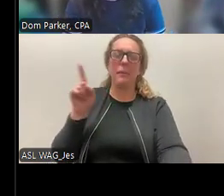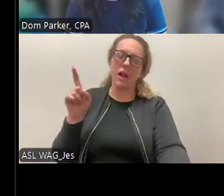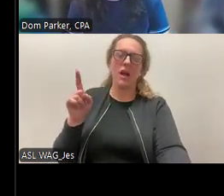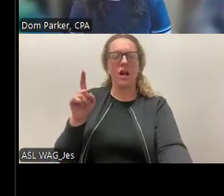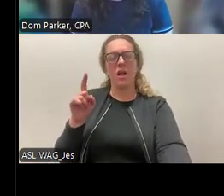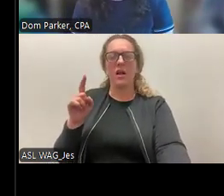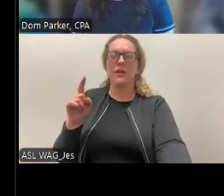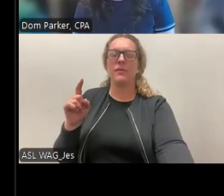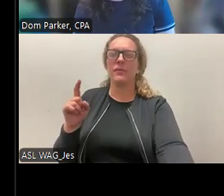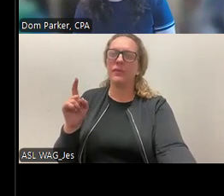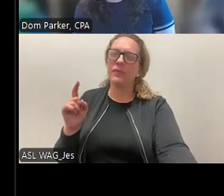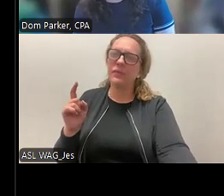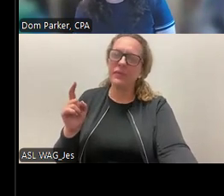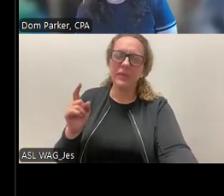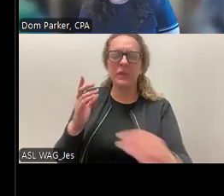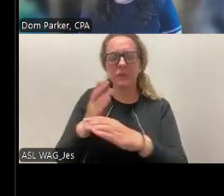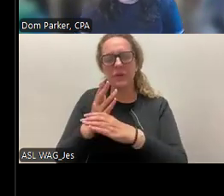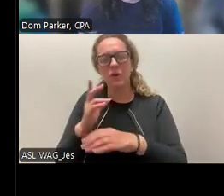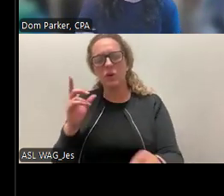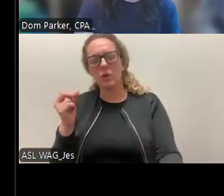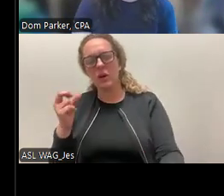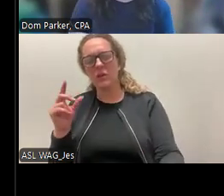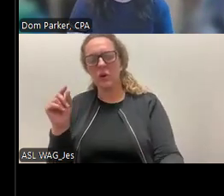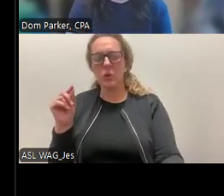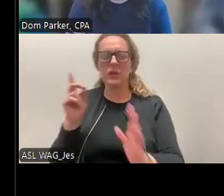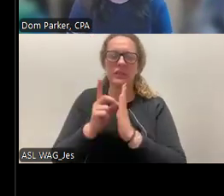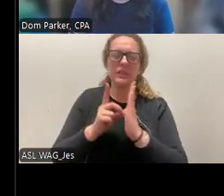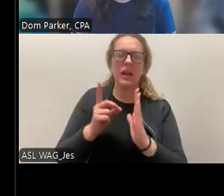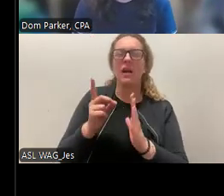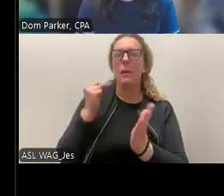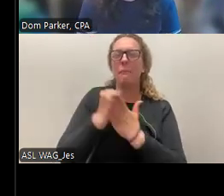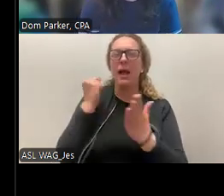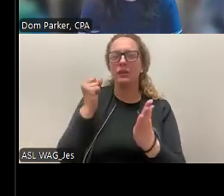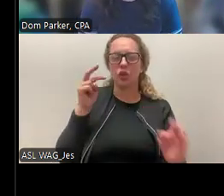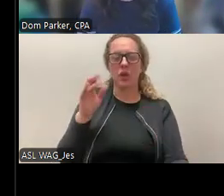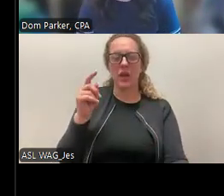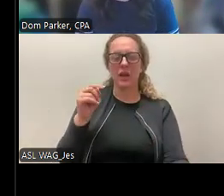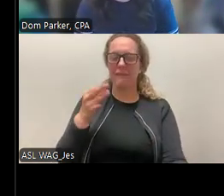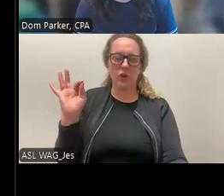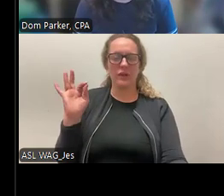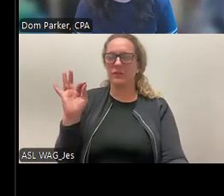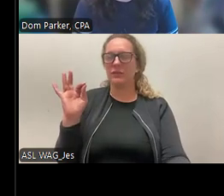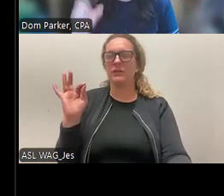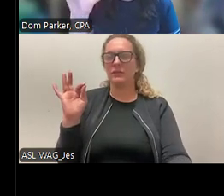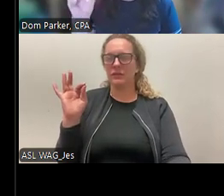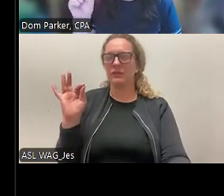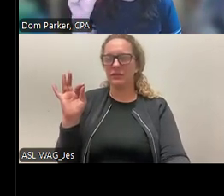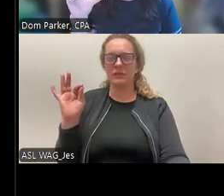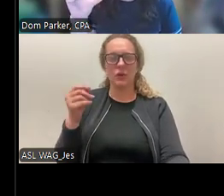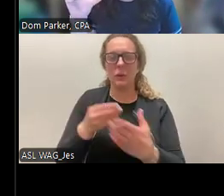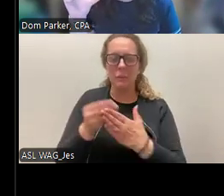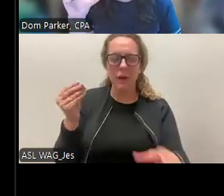I think, between 12 and 20 design patterns there to have a look at, and they're free to have a look at too. You can also buy